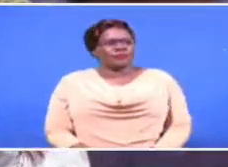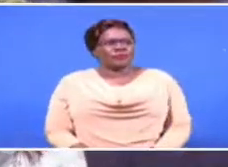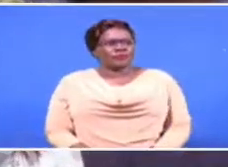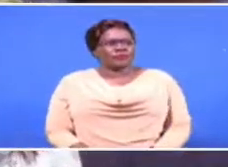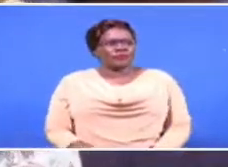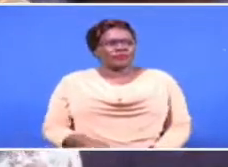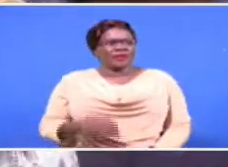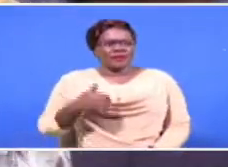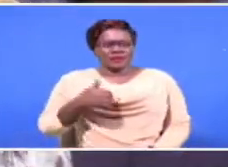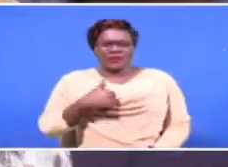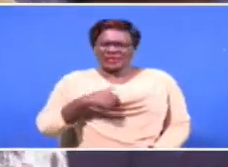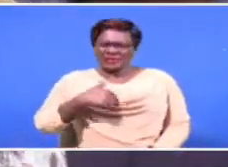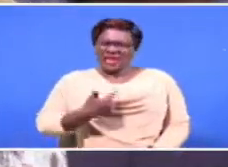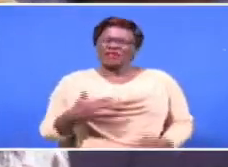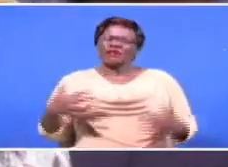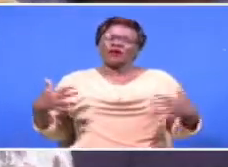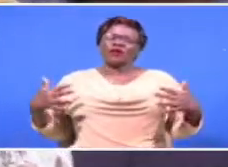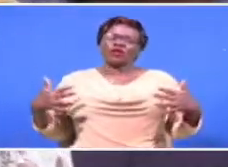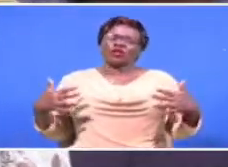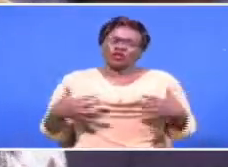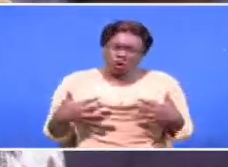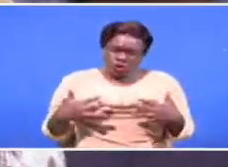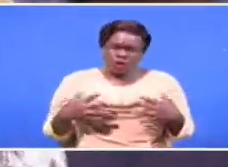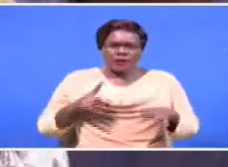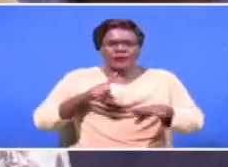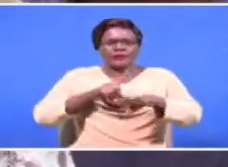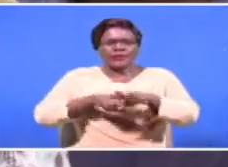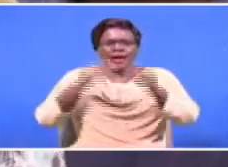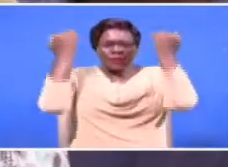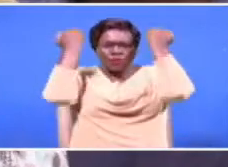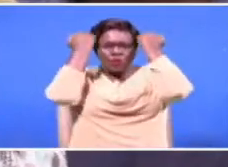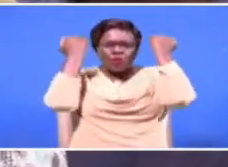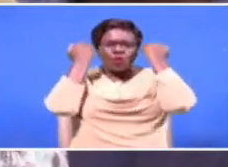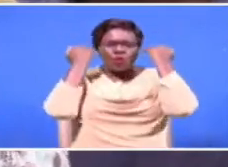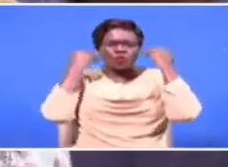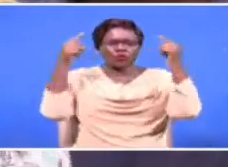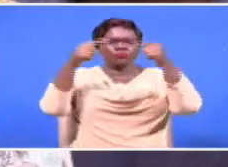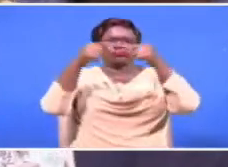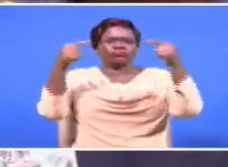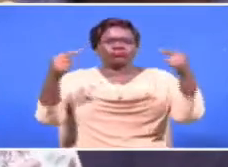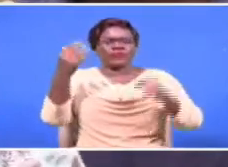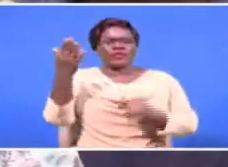We were in deep shock when the court of appeal